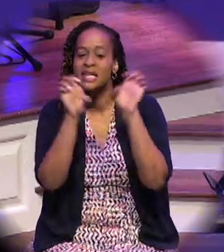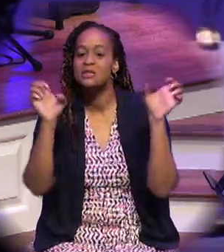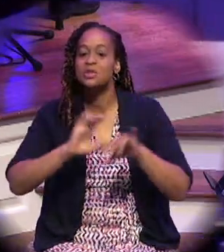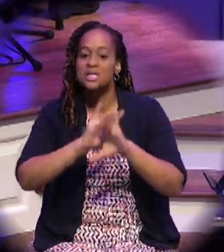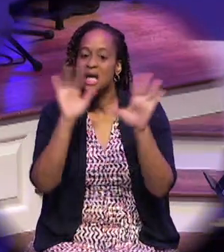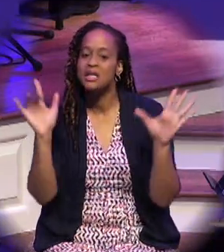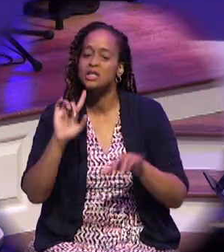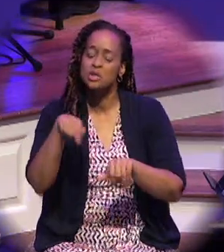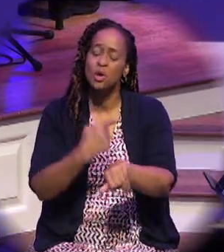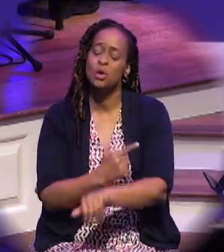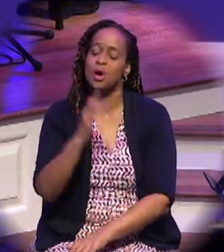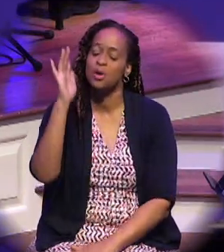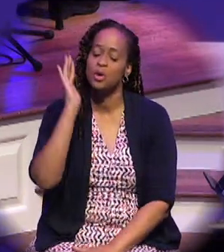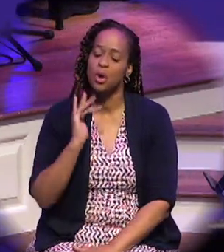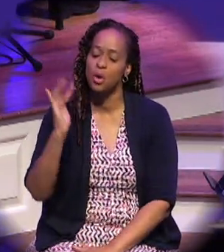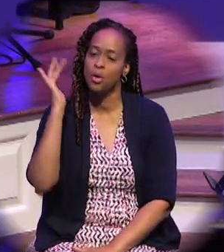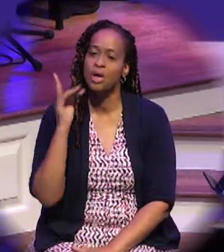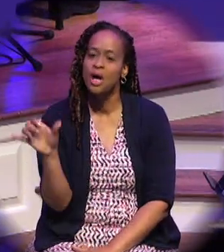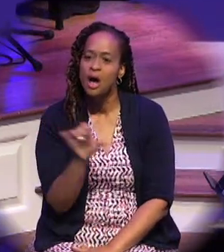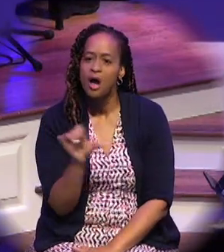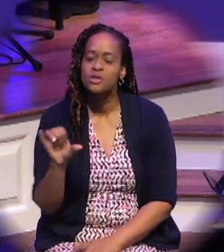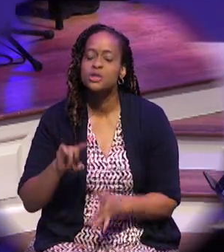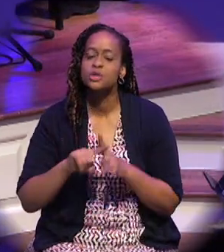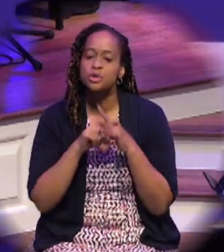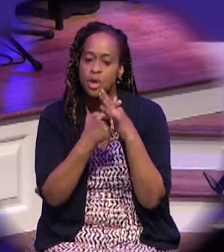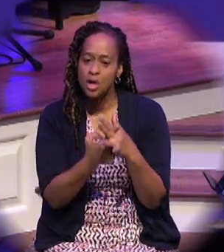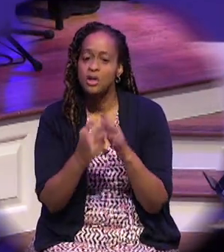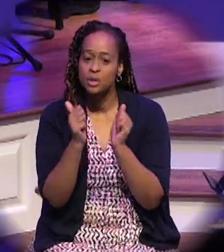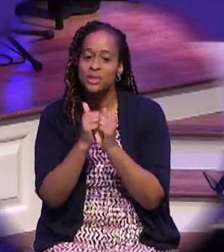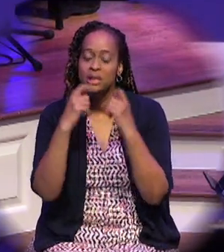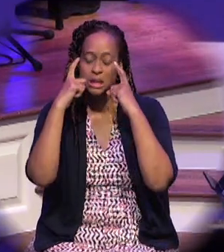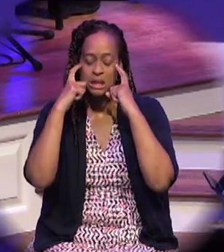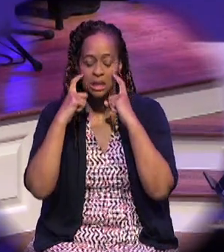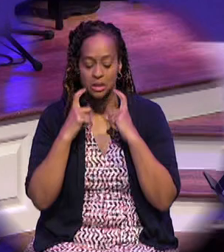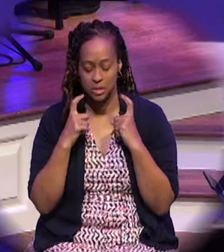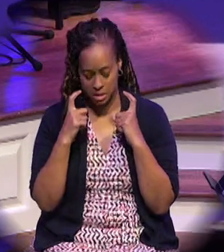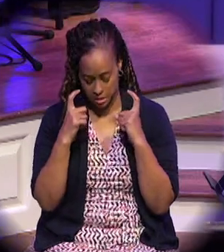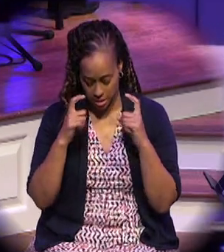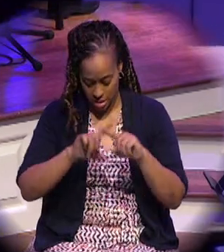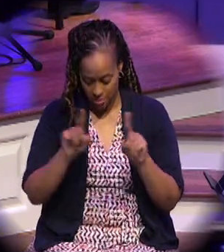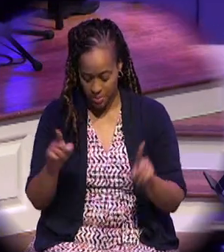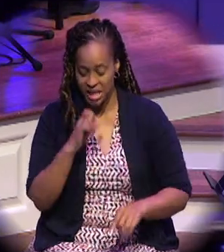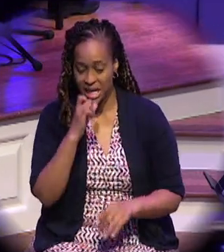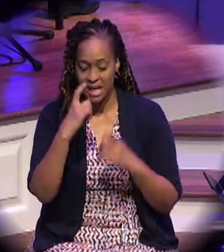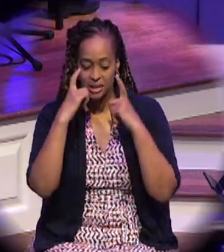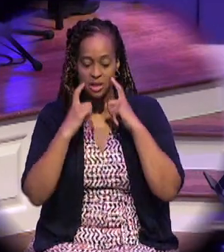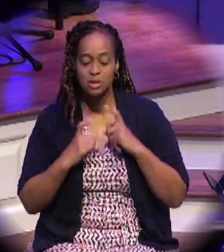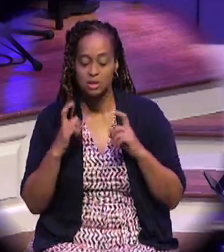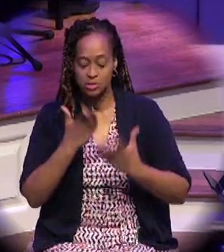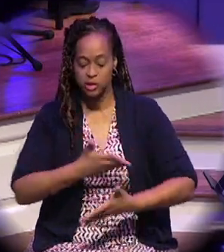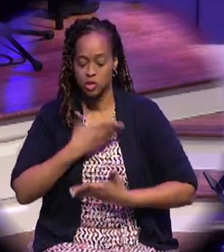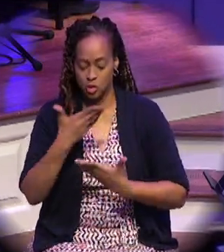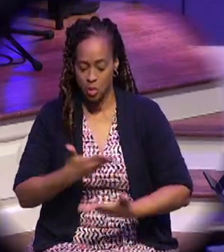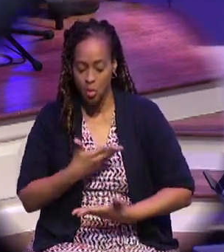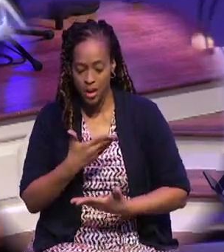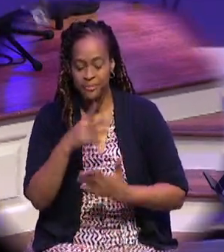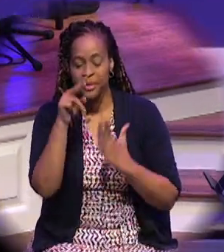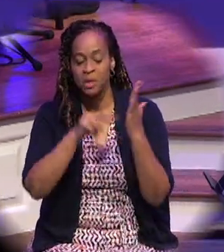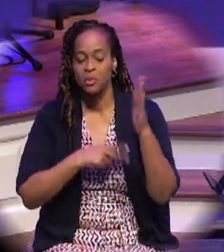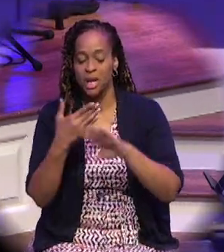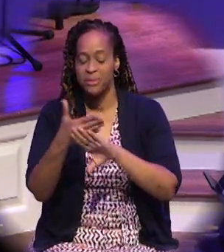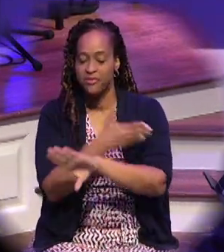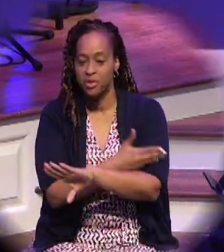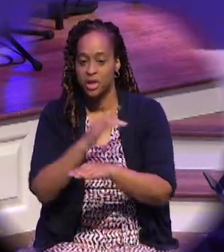so long ago, it also started with tears, but not tears of joy. We read earlier the first